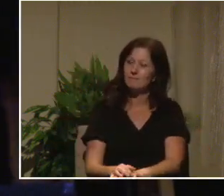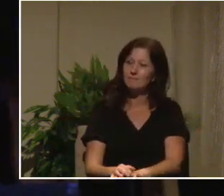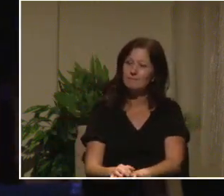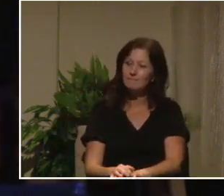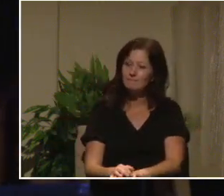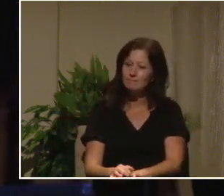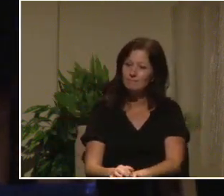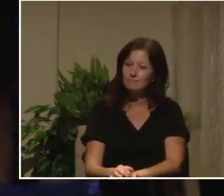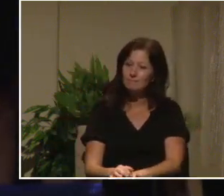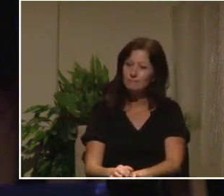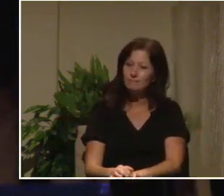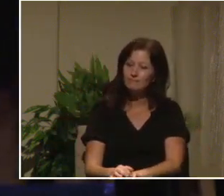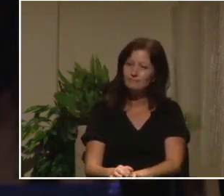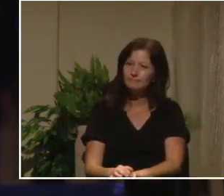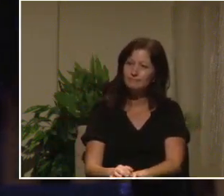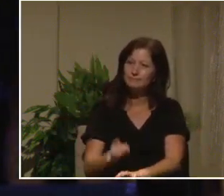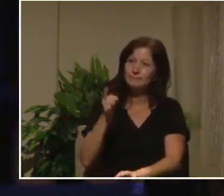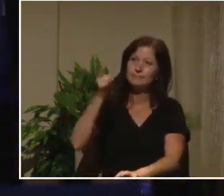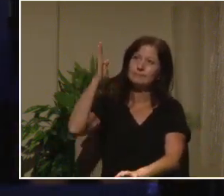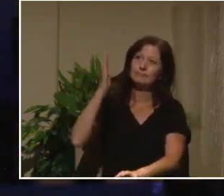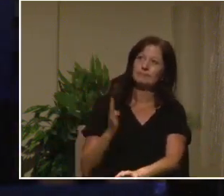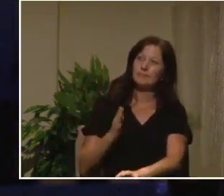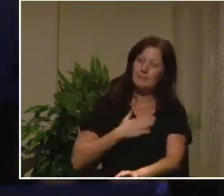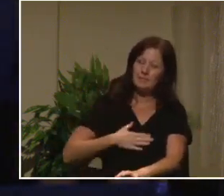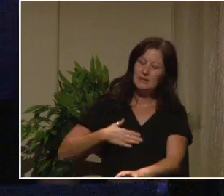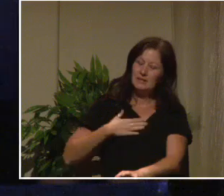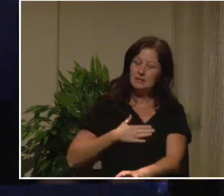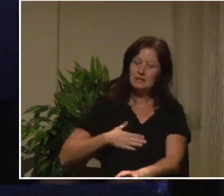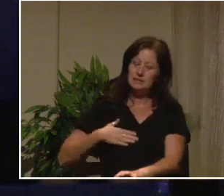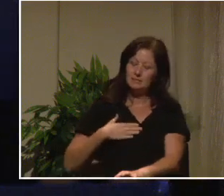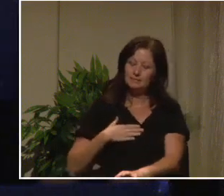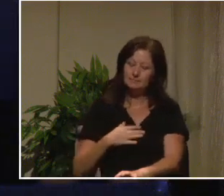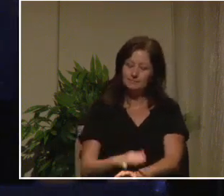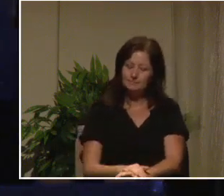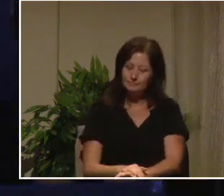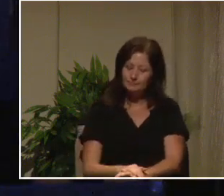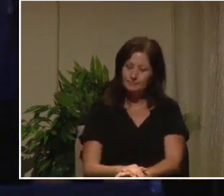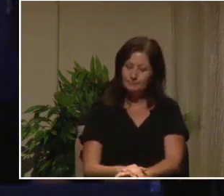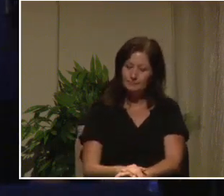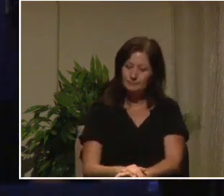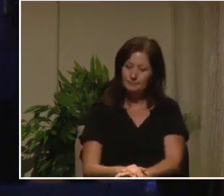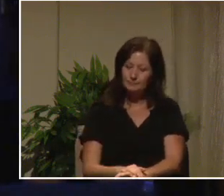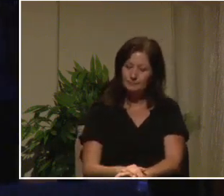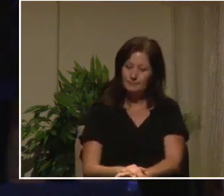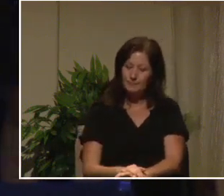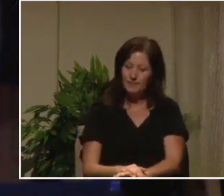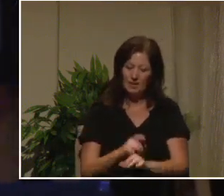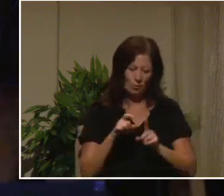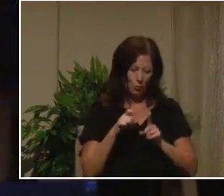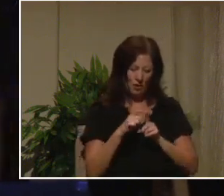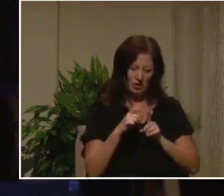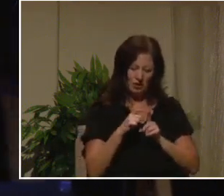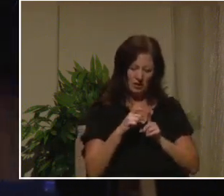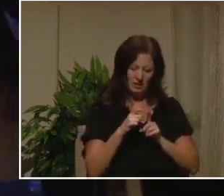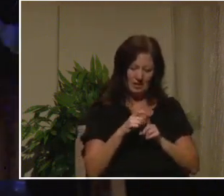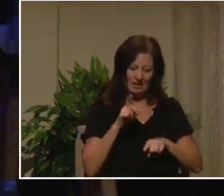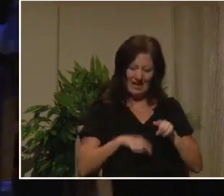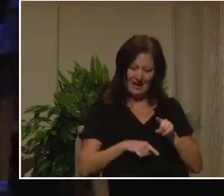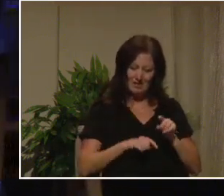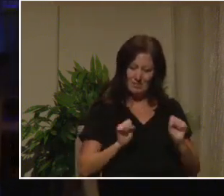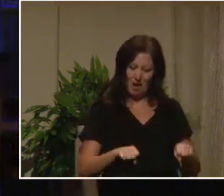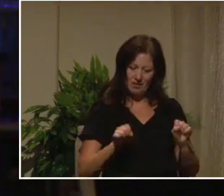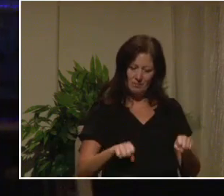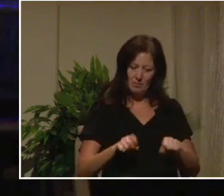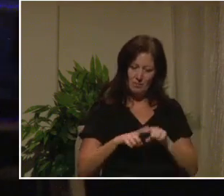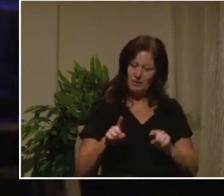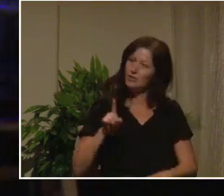And God, please do what no words could possibly do. By your Spirit, reveal to us